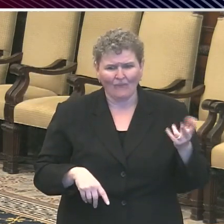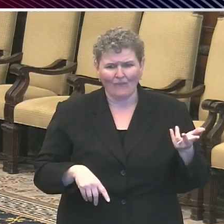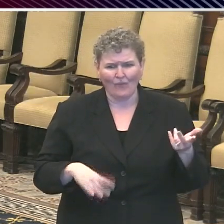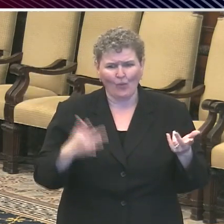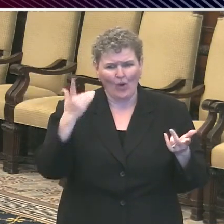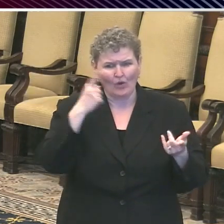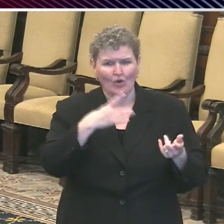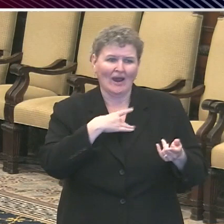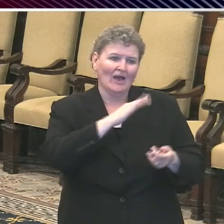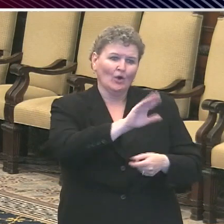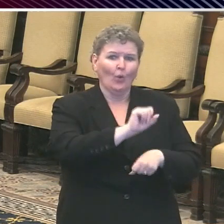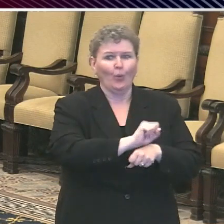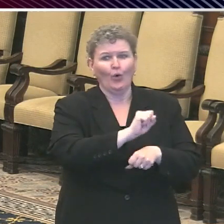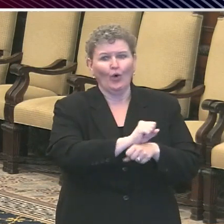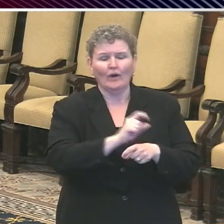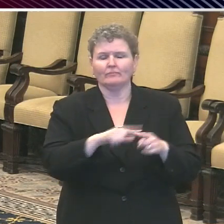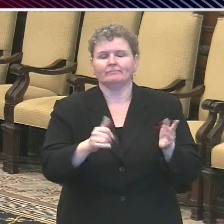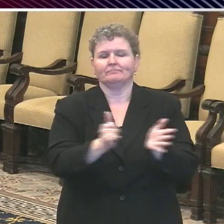work is farcical.